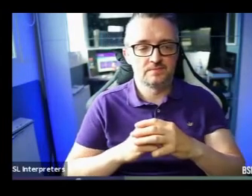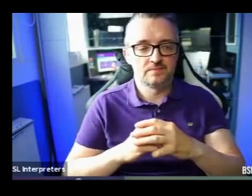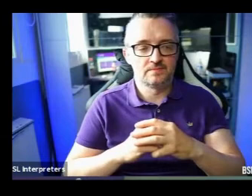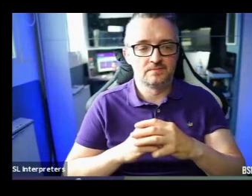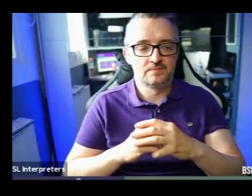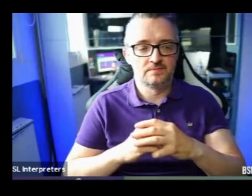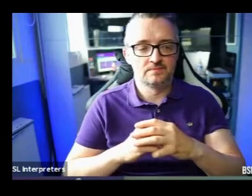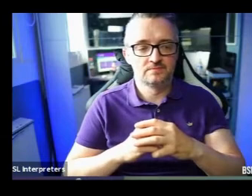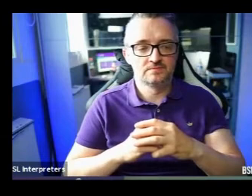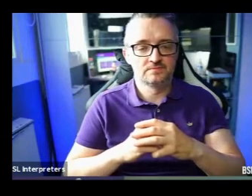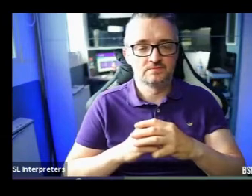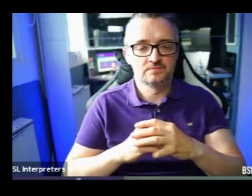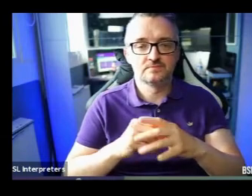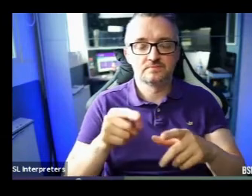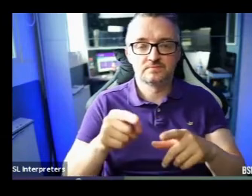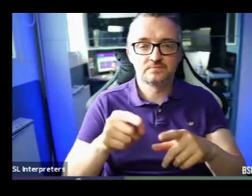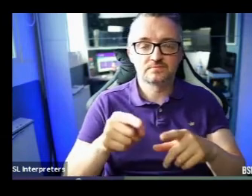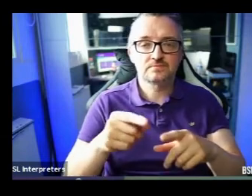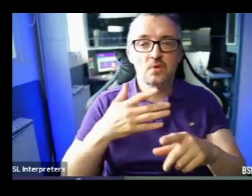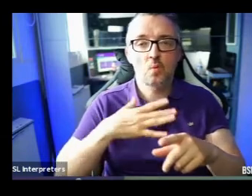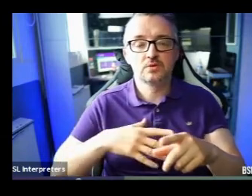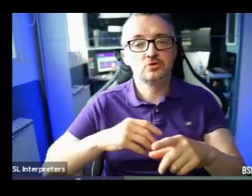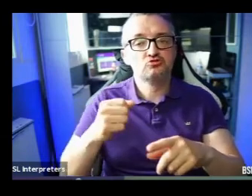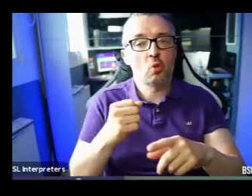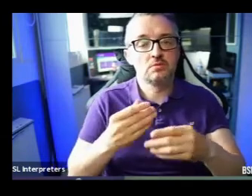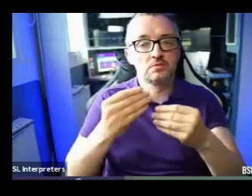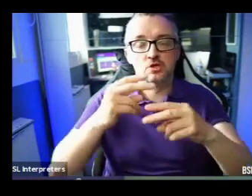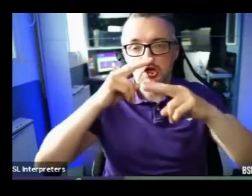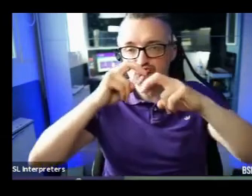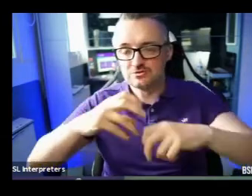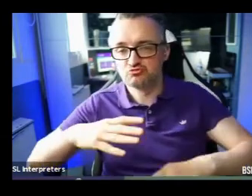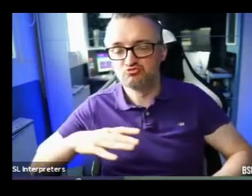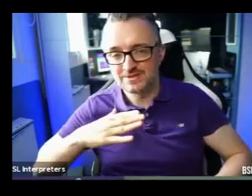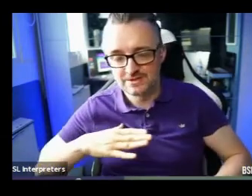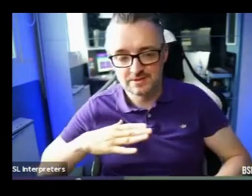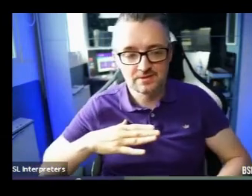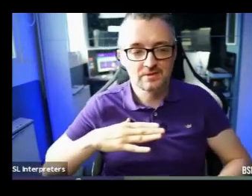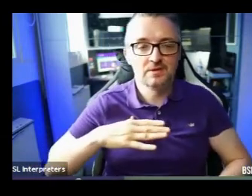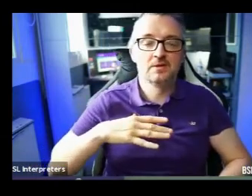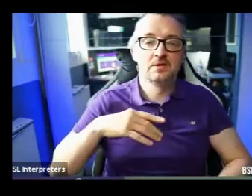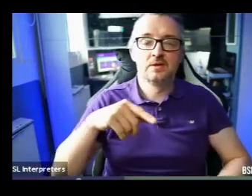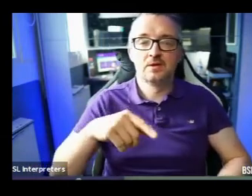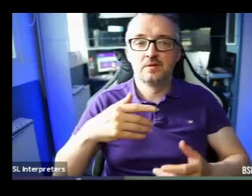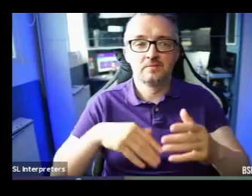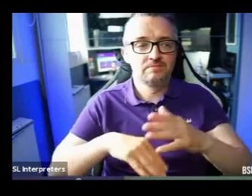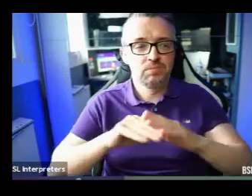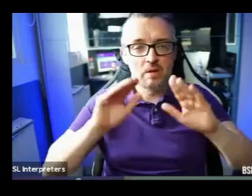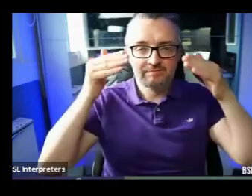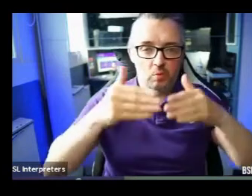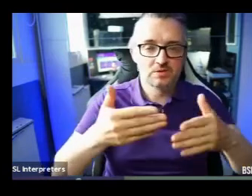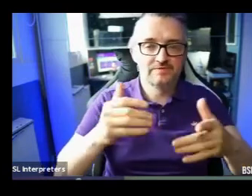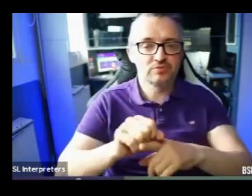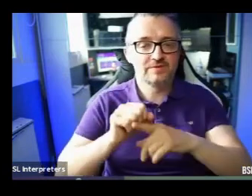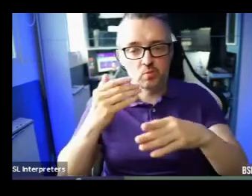15 years. And behind that, we want to get Scotland research ready. We want to get Scotland highly sort of